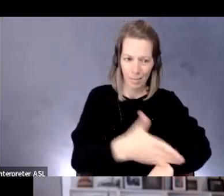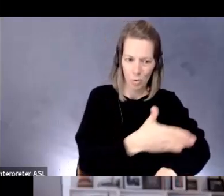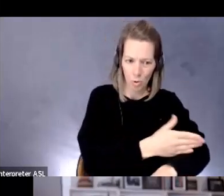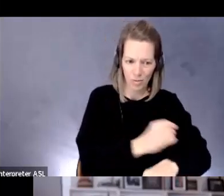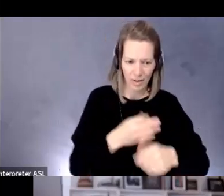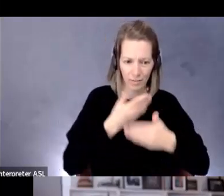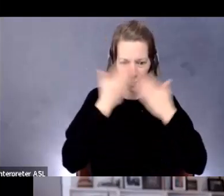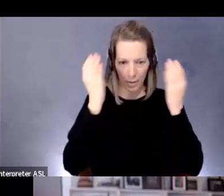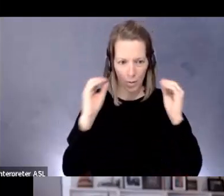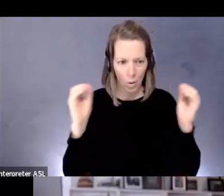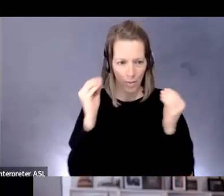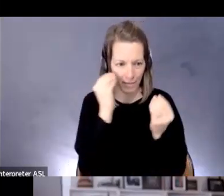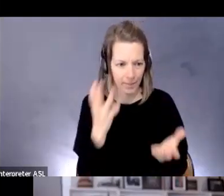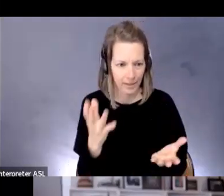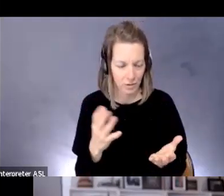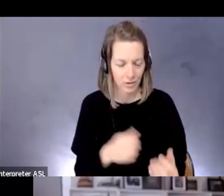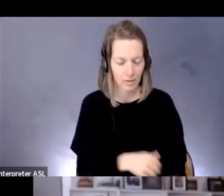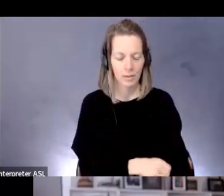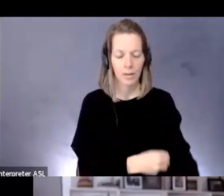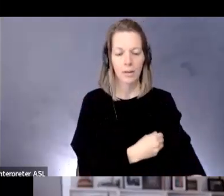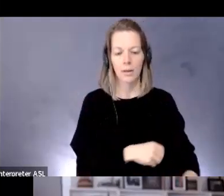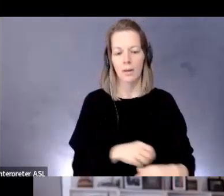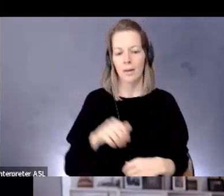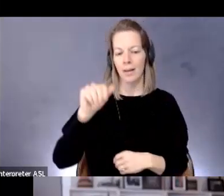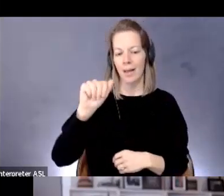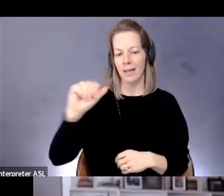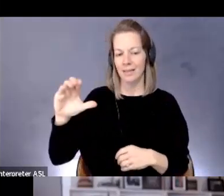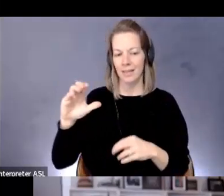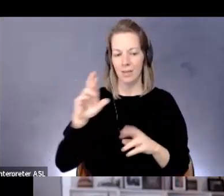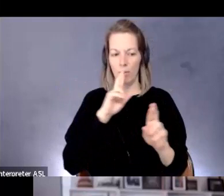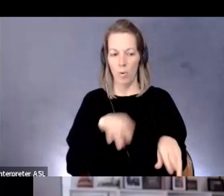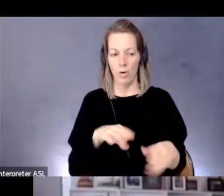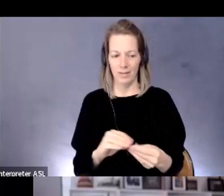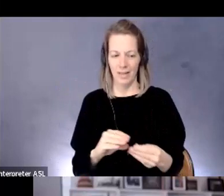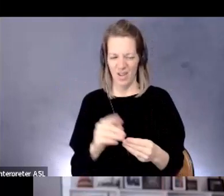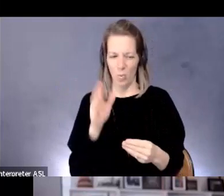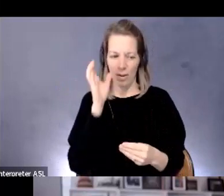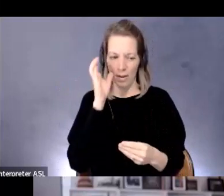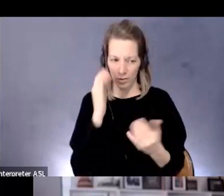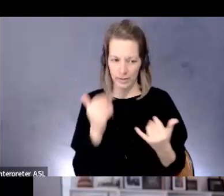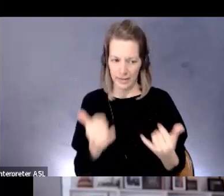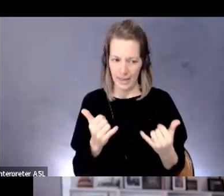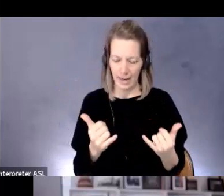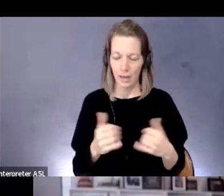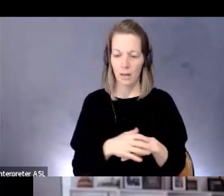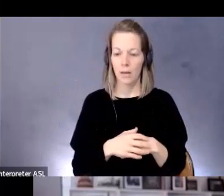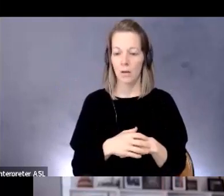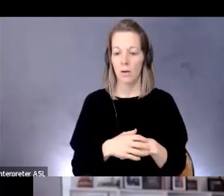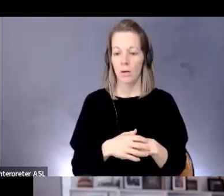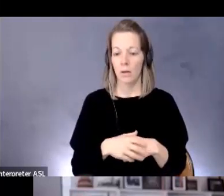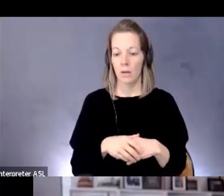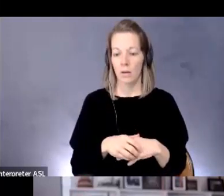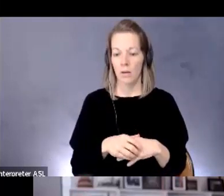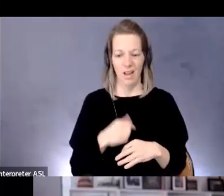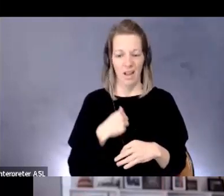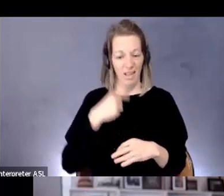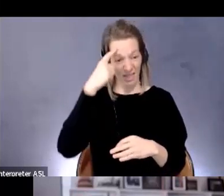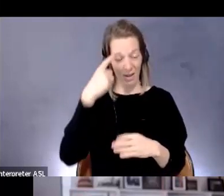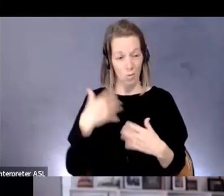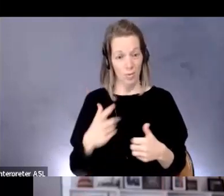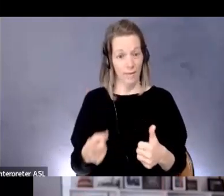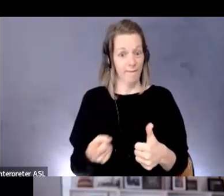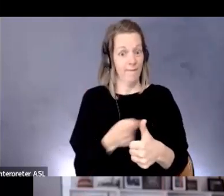The groundbreaking AAC Counts report that you'll be hearing about today presents what I believe is really the